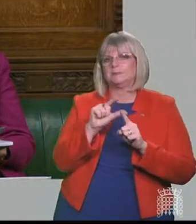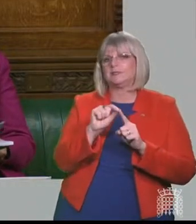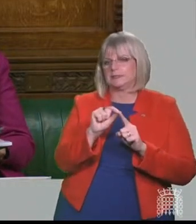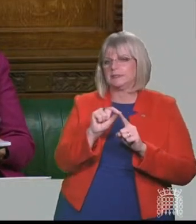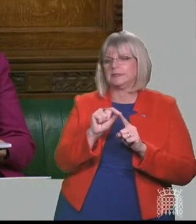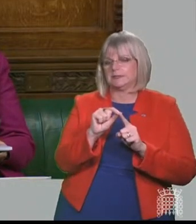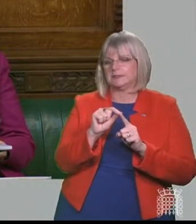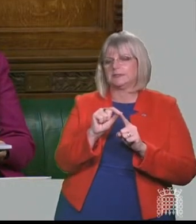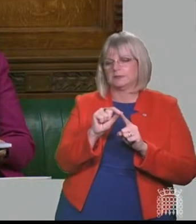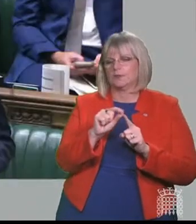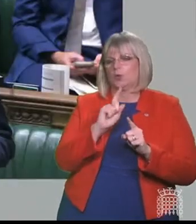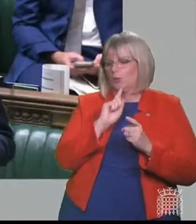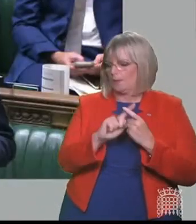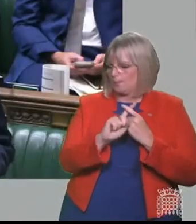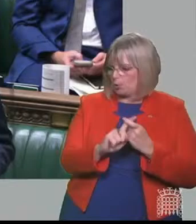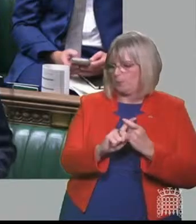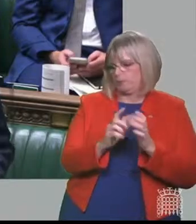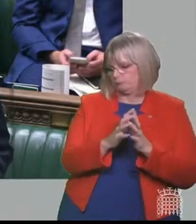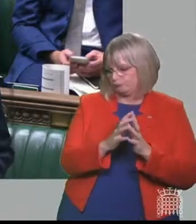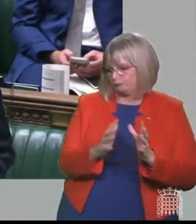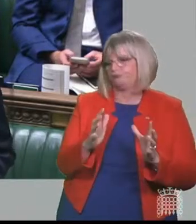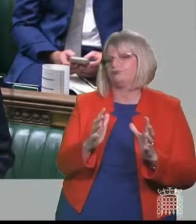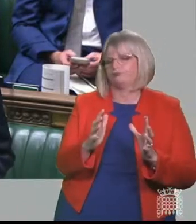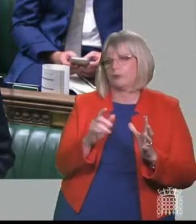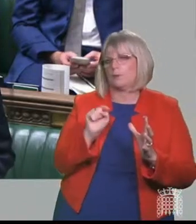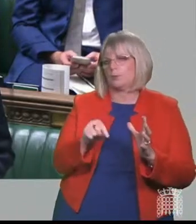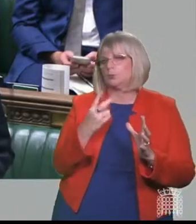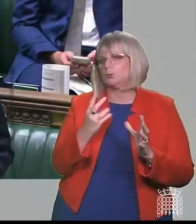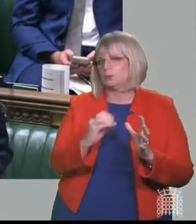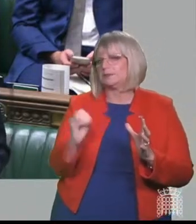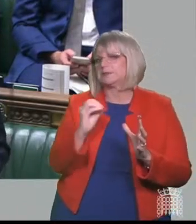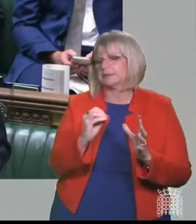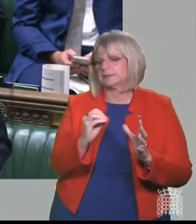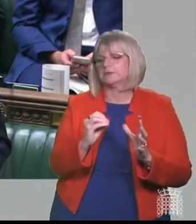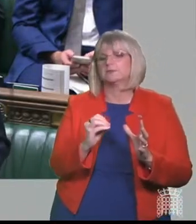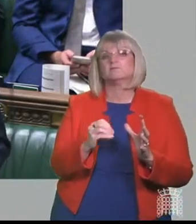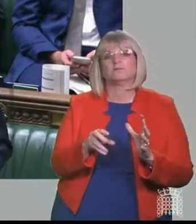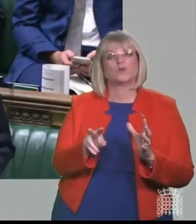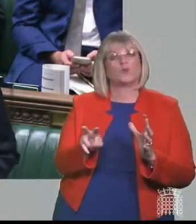by 0.2%. So taken together, those measures will increase GDP by 0.5%.